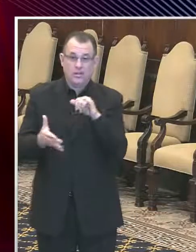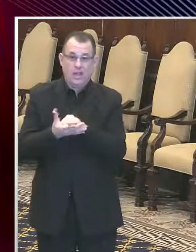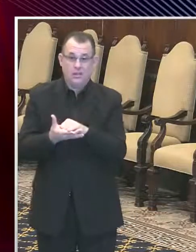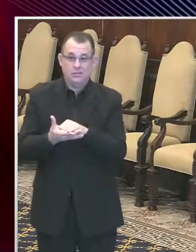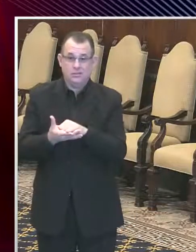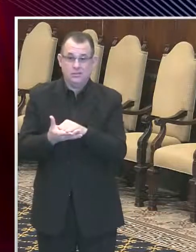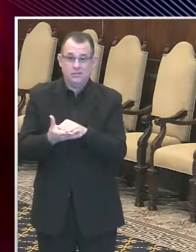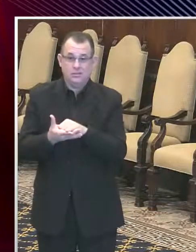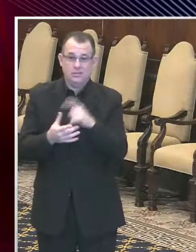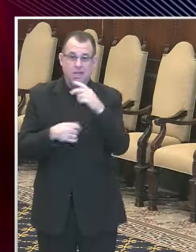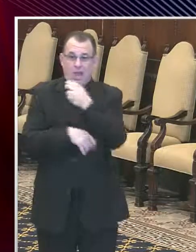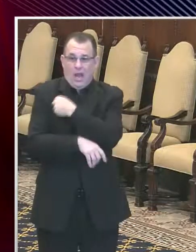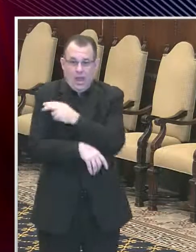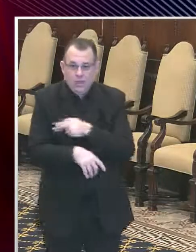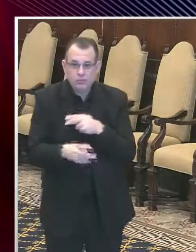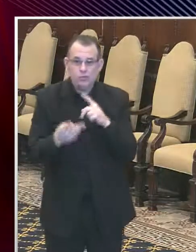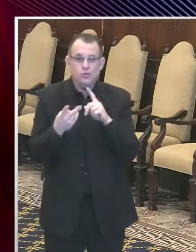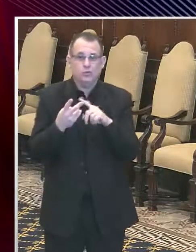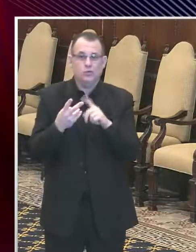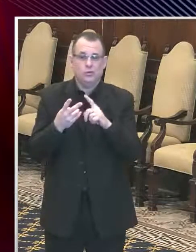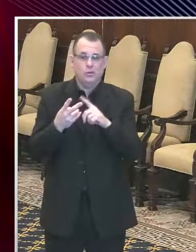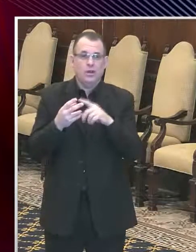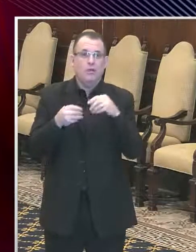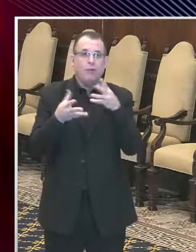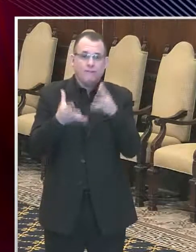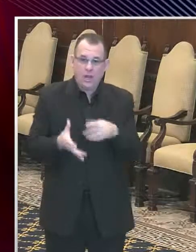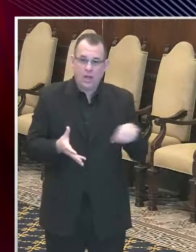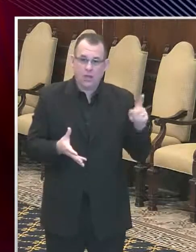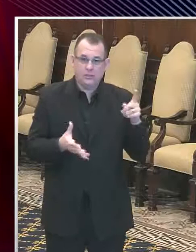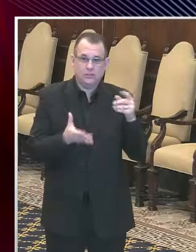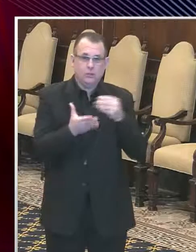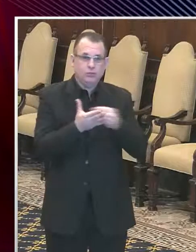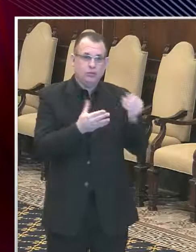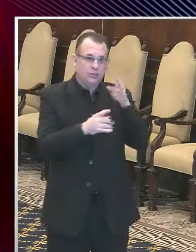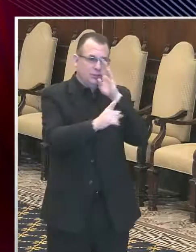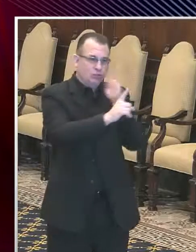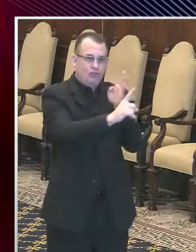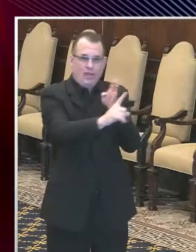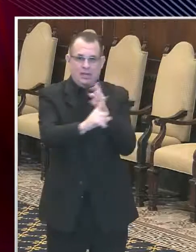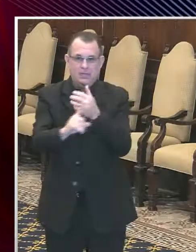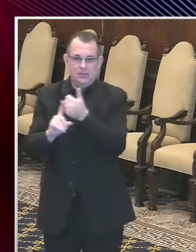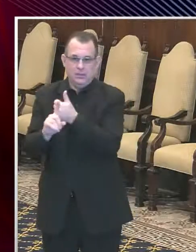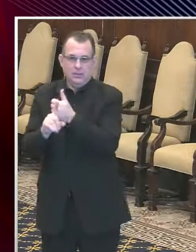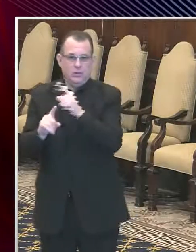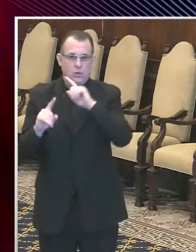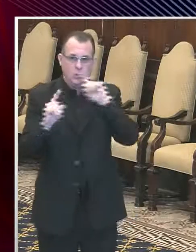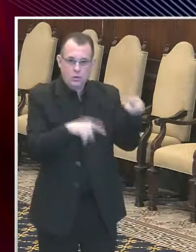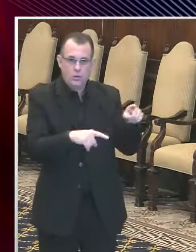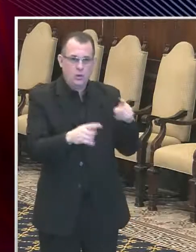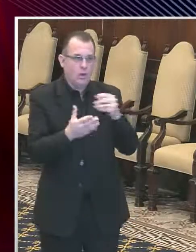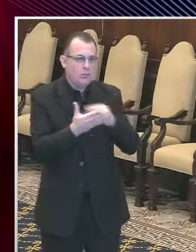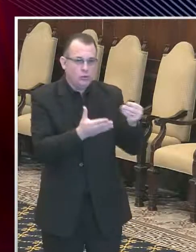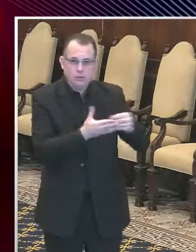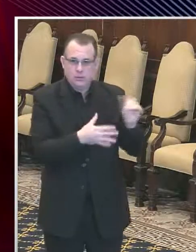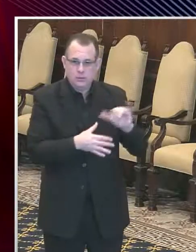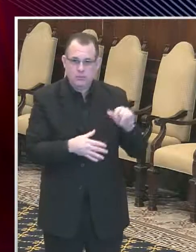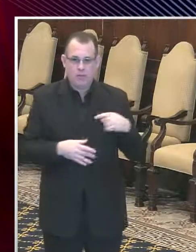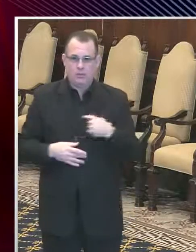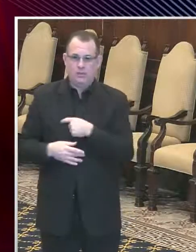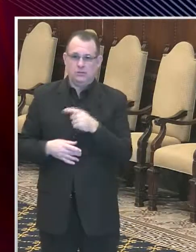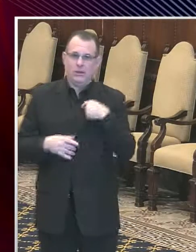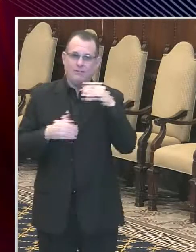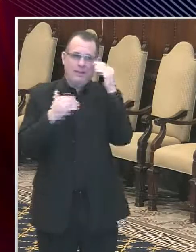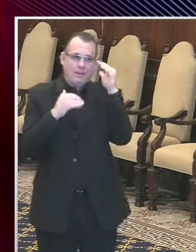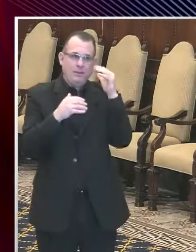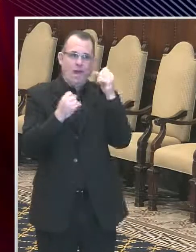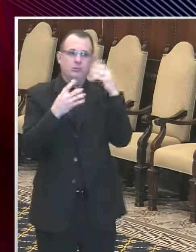and other providers can also purchase directly from medical suppliers, and they have been ordering and purchasing. But like us, there's a limit to how much they can get. And